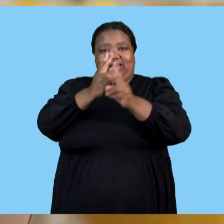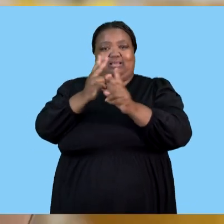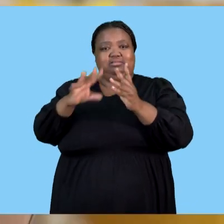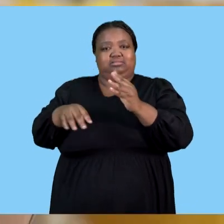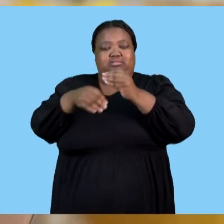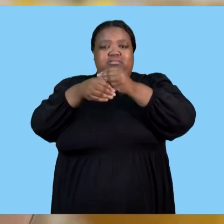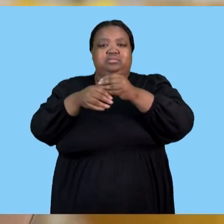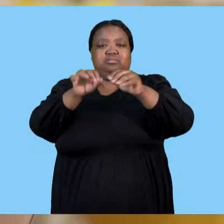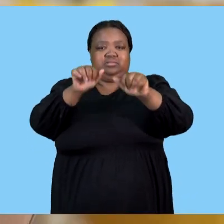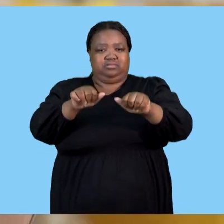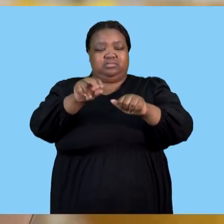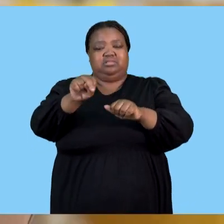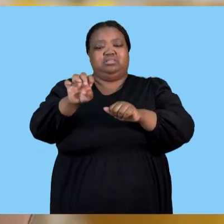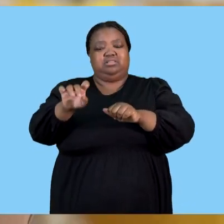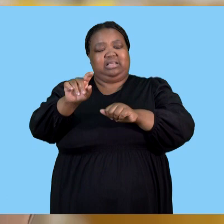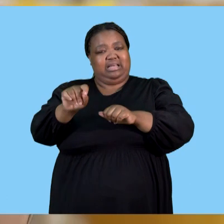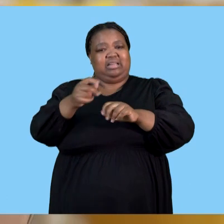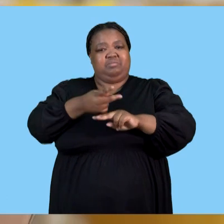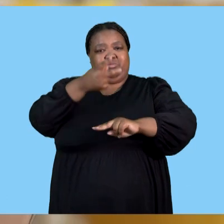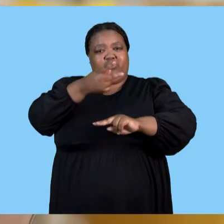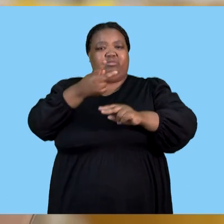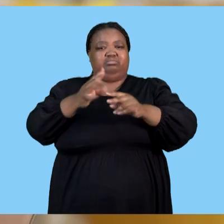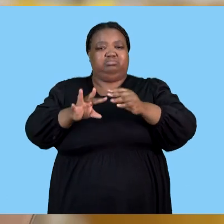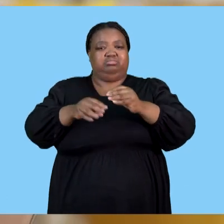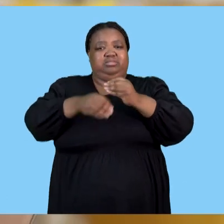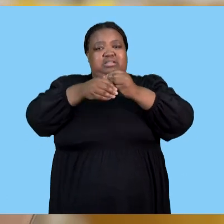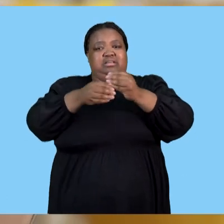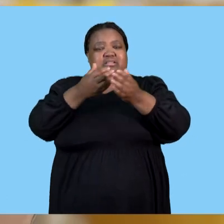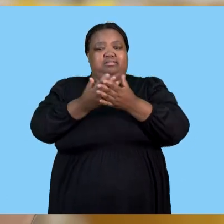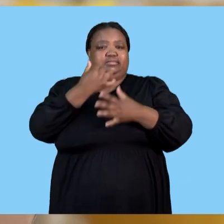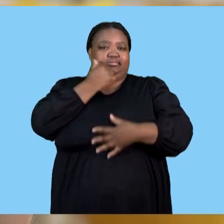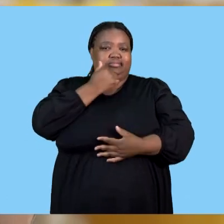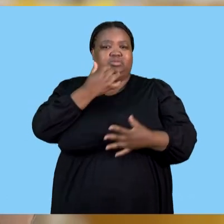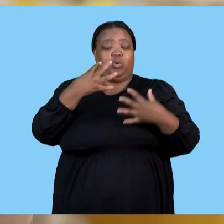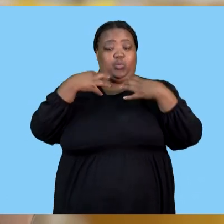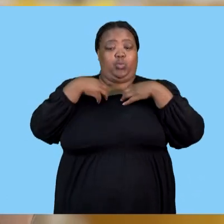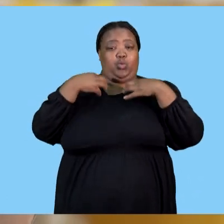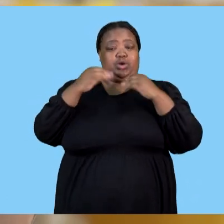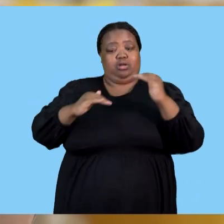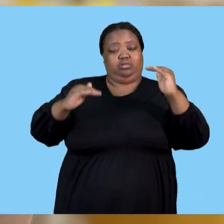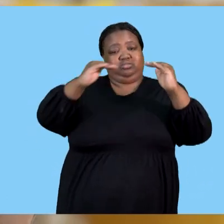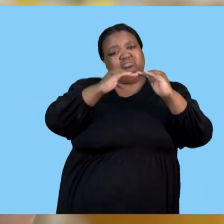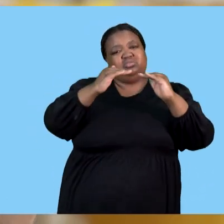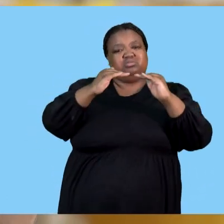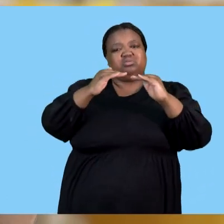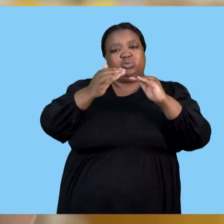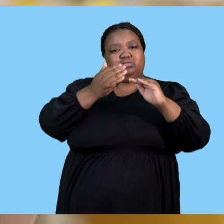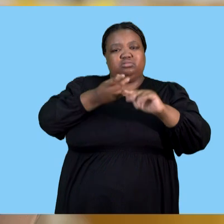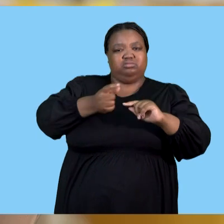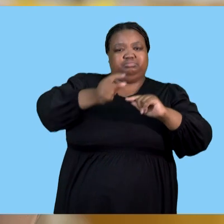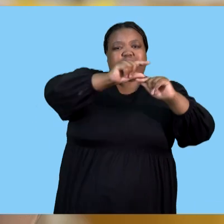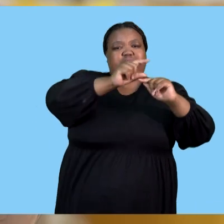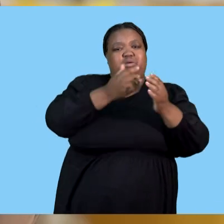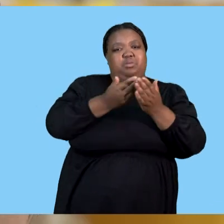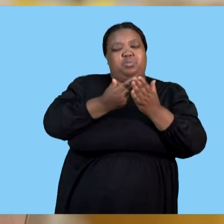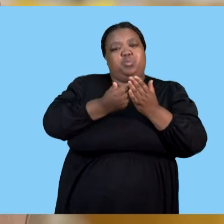It increases your net profit. It increases your owner's equity rather. Your net profit increases